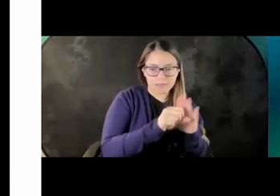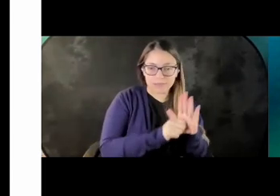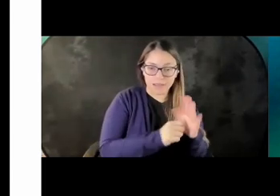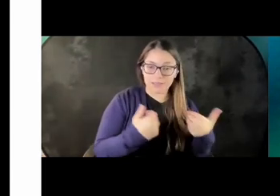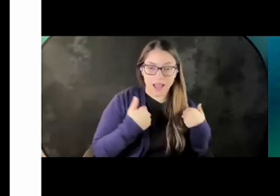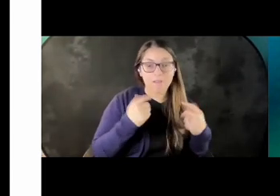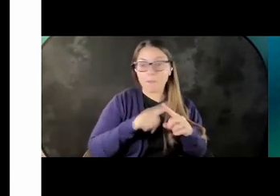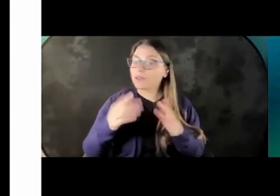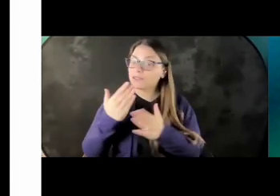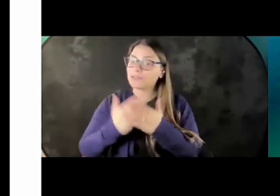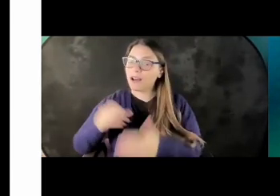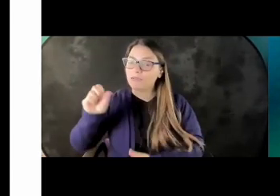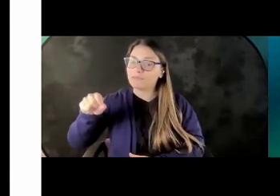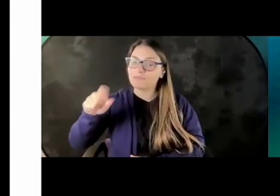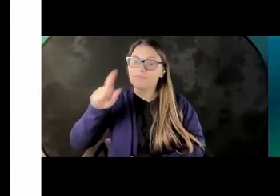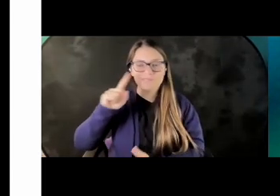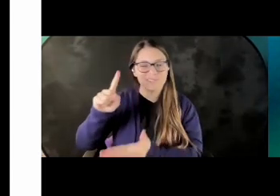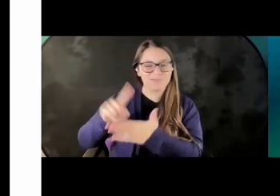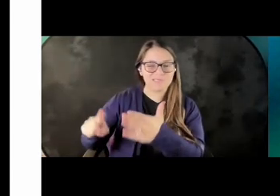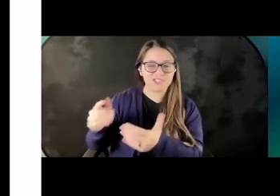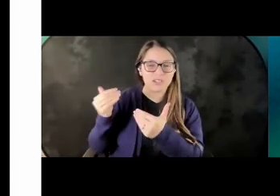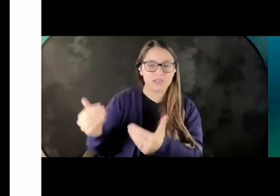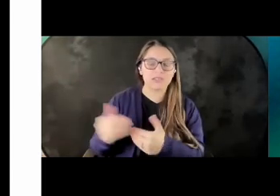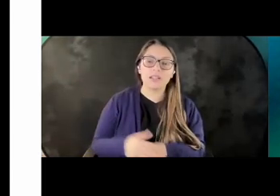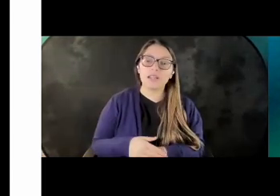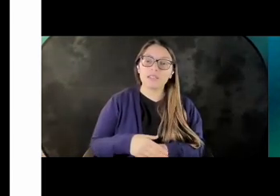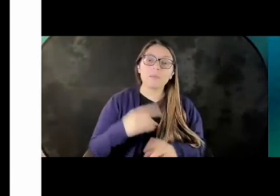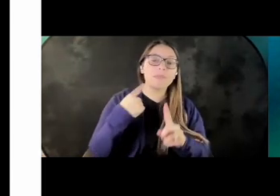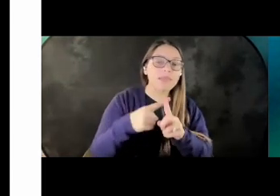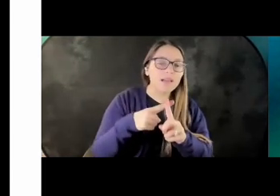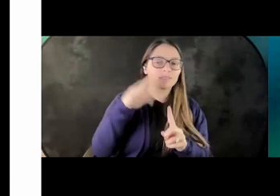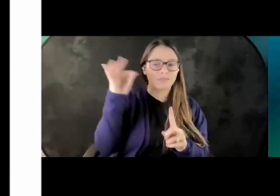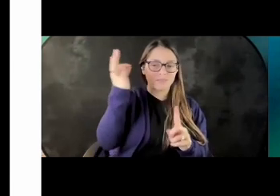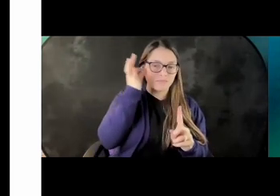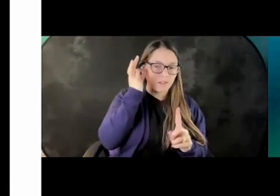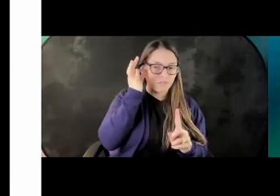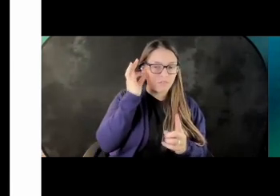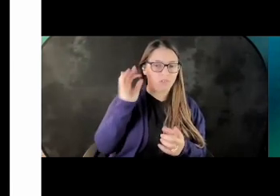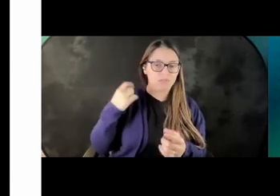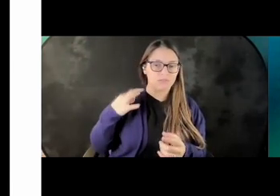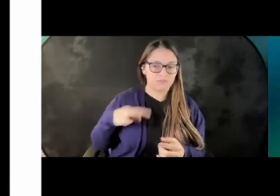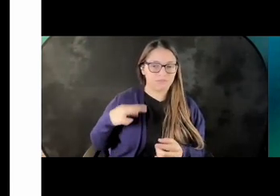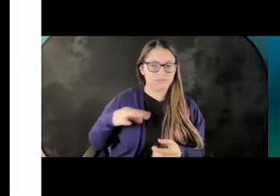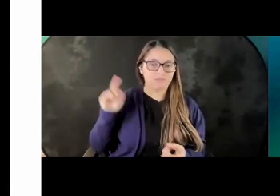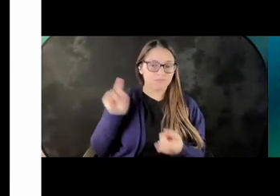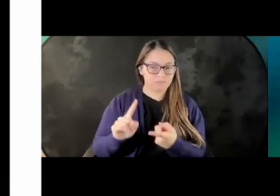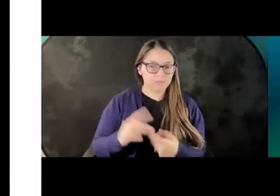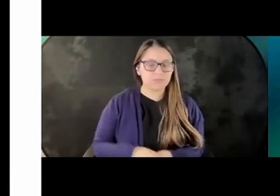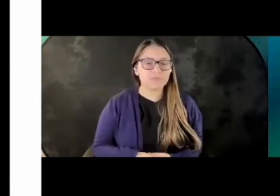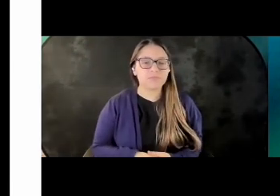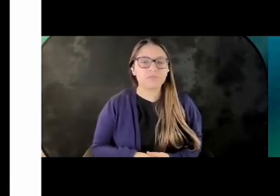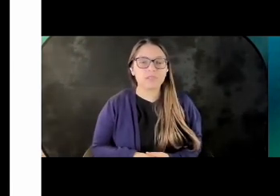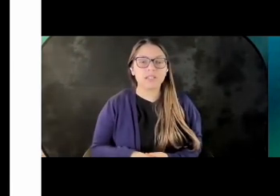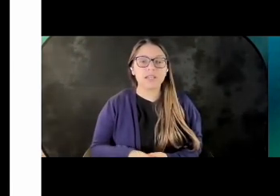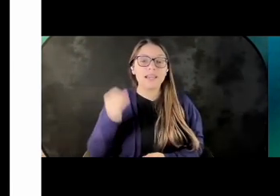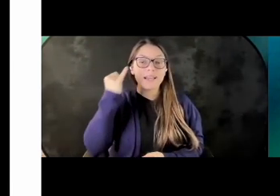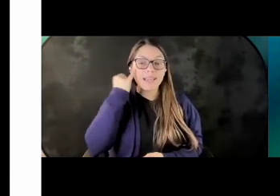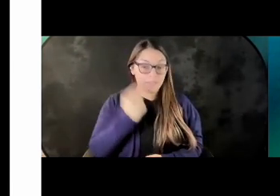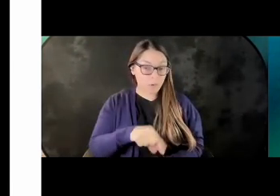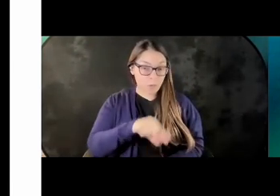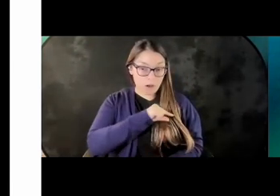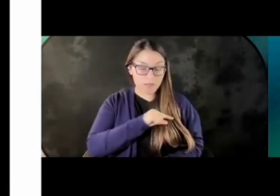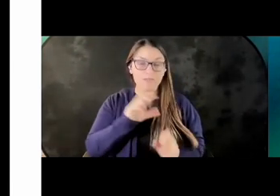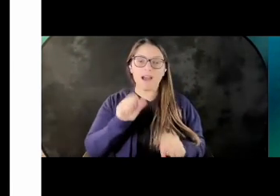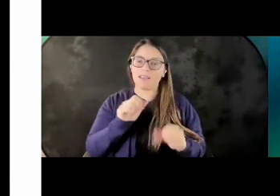too. And again, that's in addition to the federal earned income tax credit. When you're eligible, you can actually maximize your